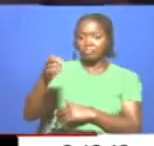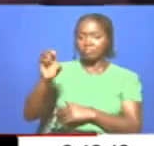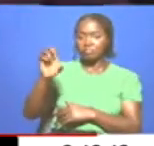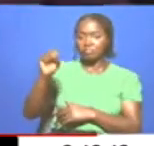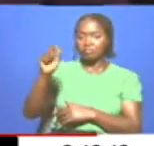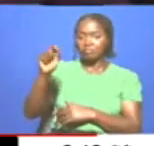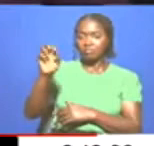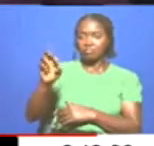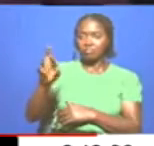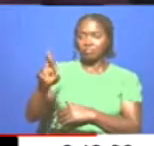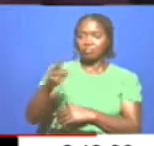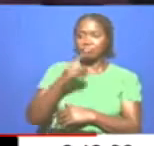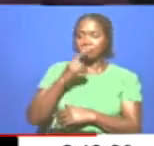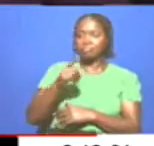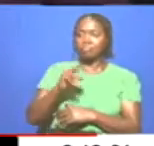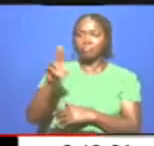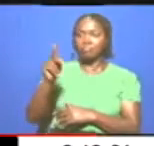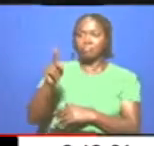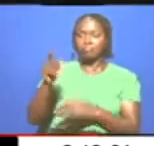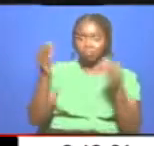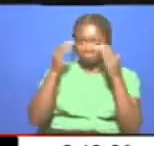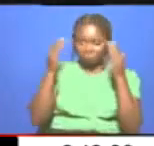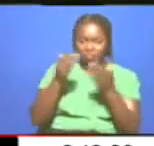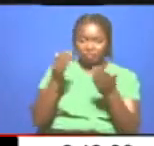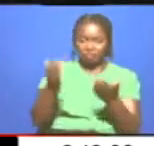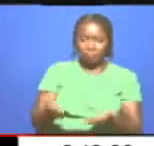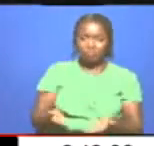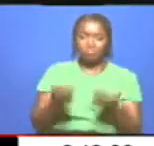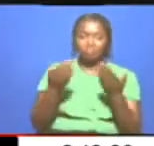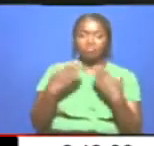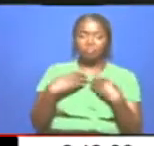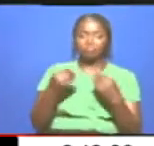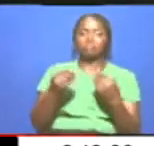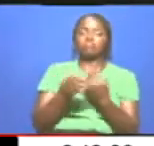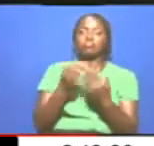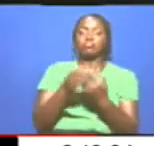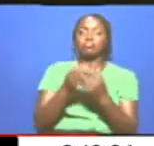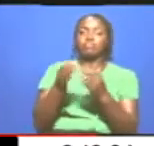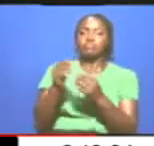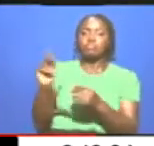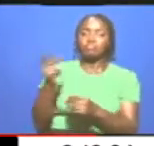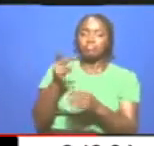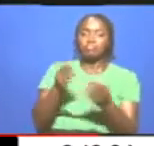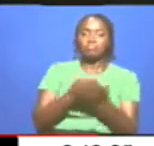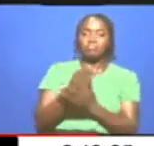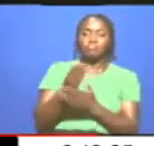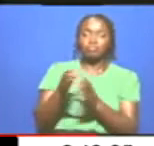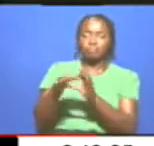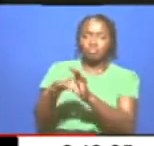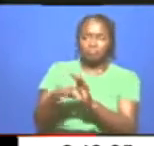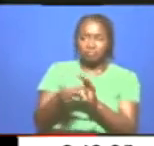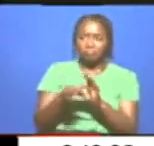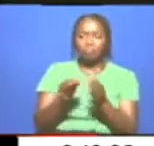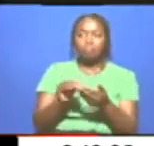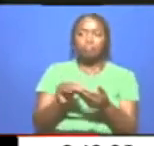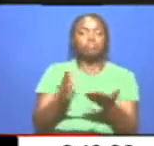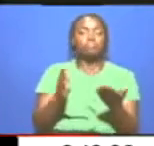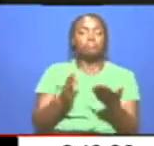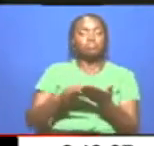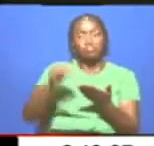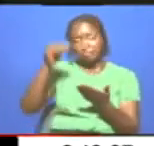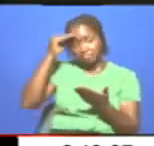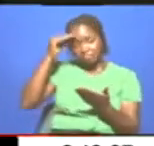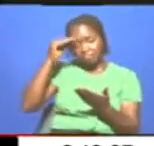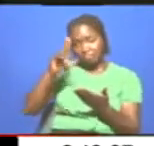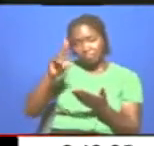of United Kingdom's commitment to improving healthcare in Kenya through collaborations. There is much learning that we in the UK need